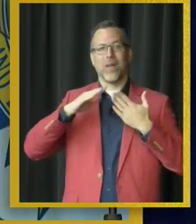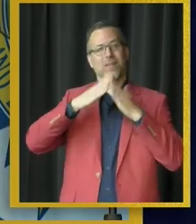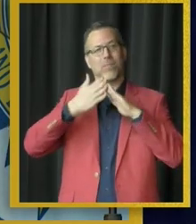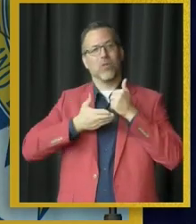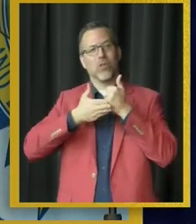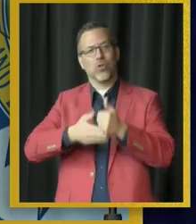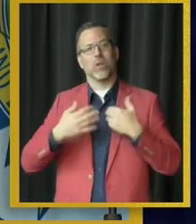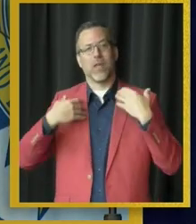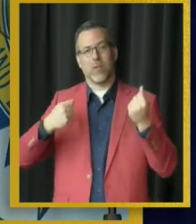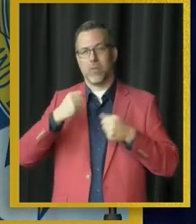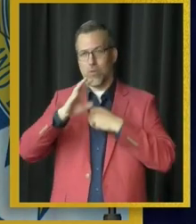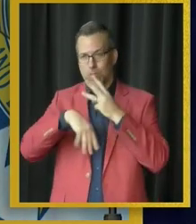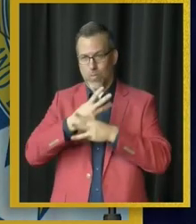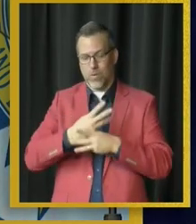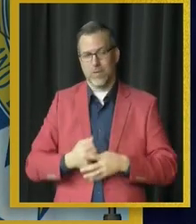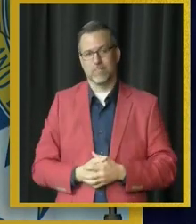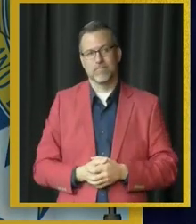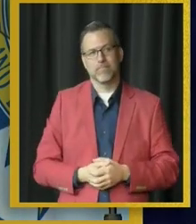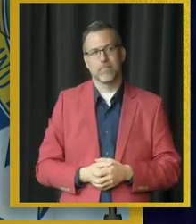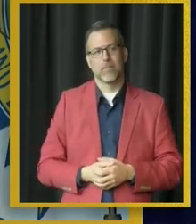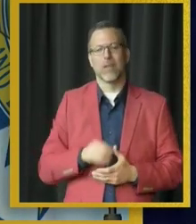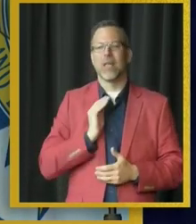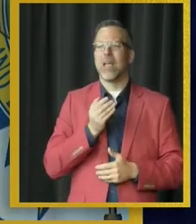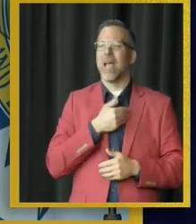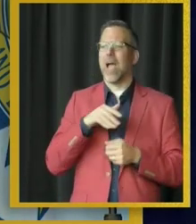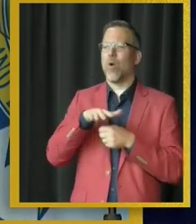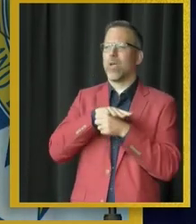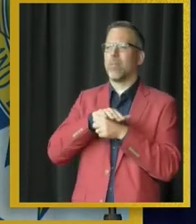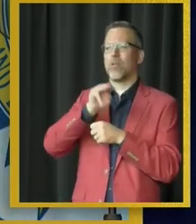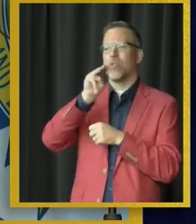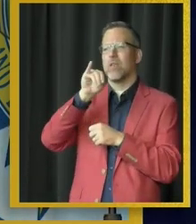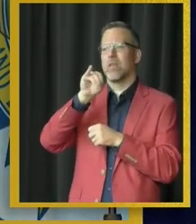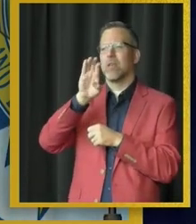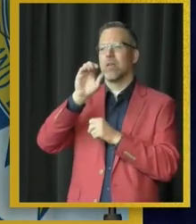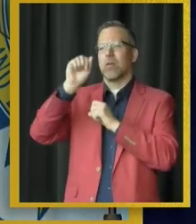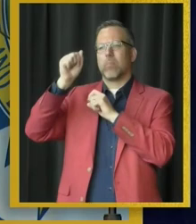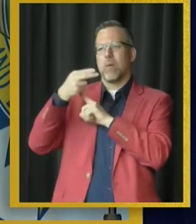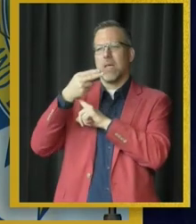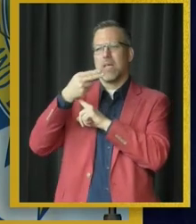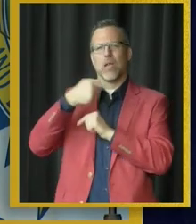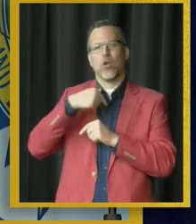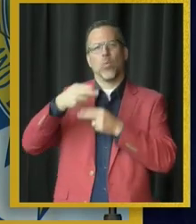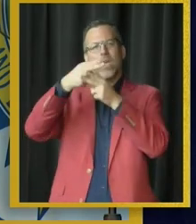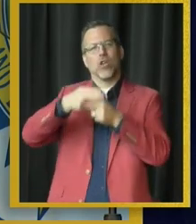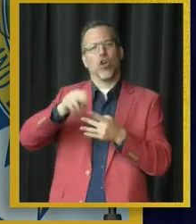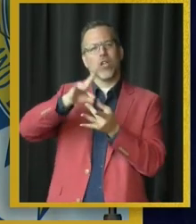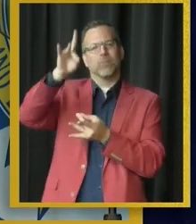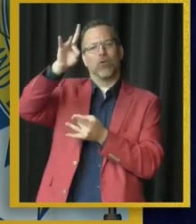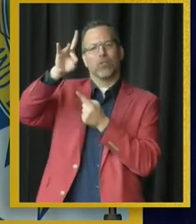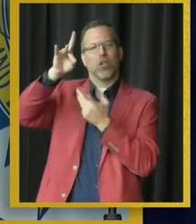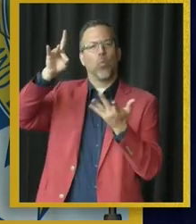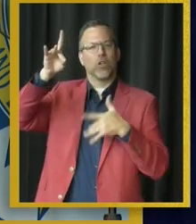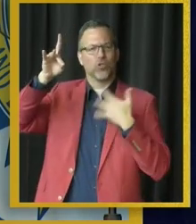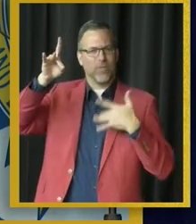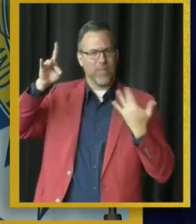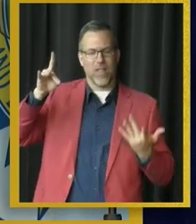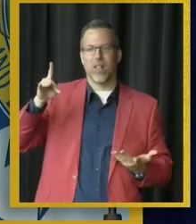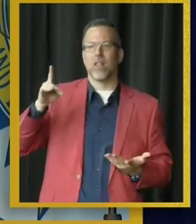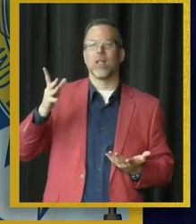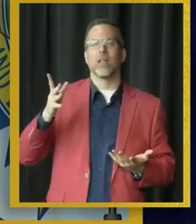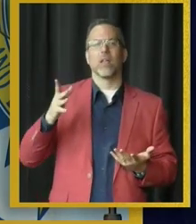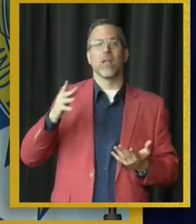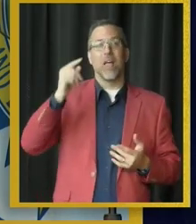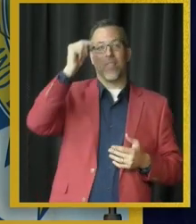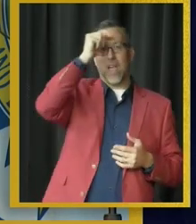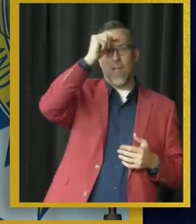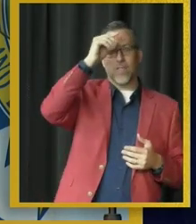world. In our community at MICO, we sort of define spirituality as what you feel, theology is